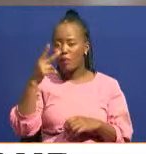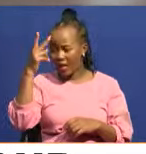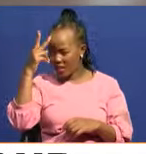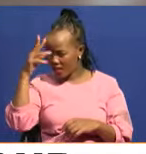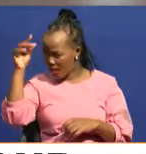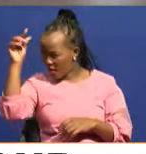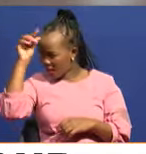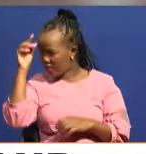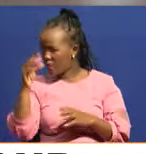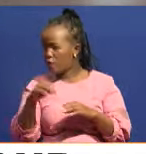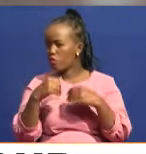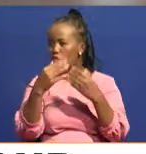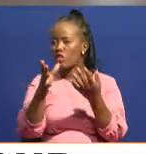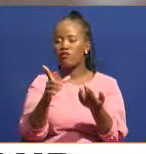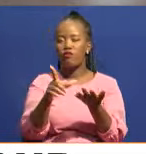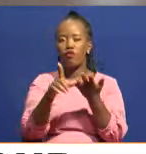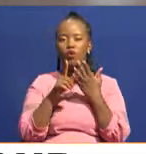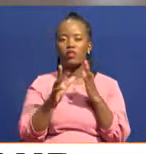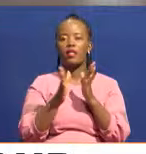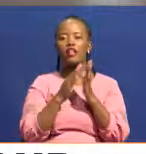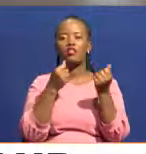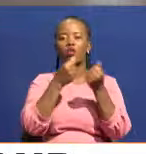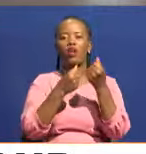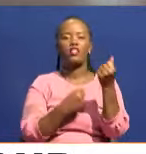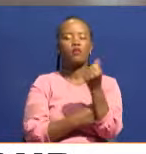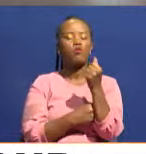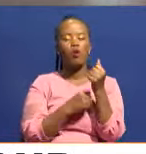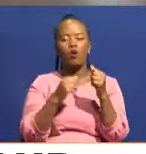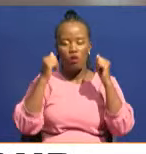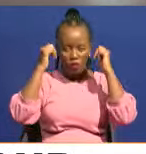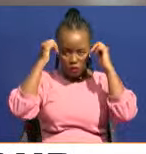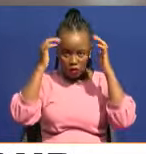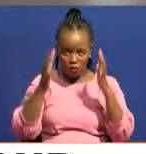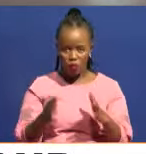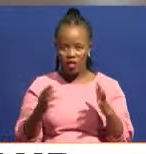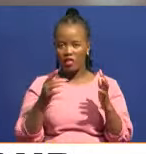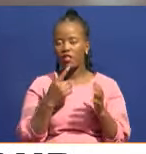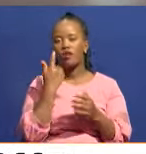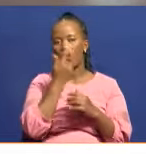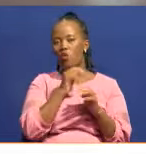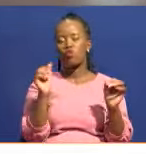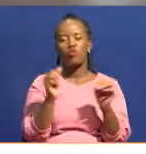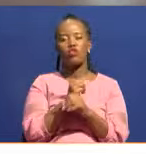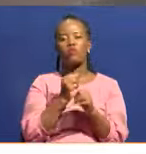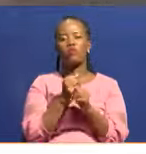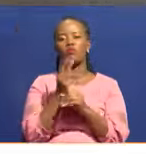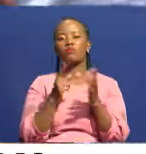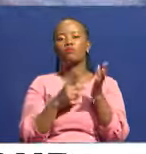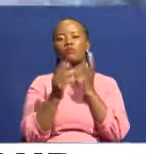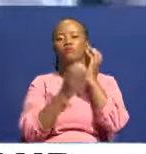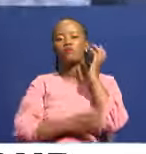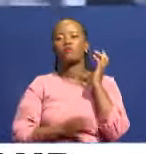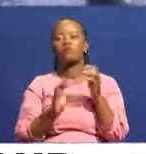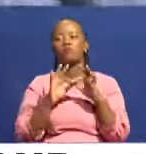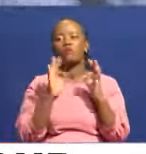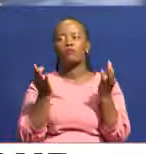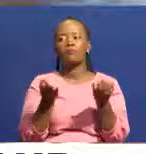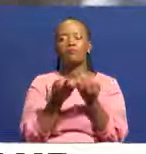will offer loans and scholarship for students who cannot afford fees for higher learning.